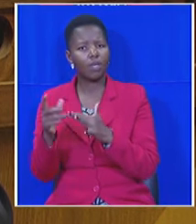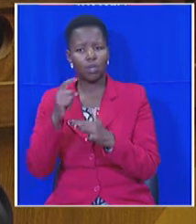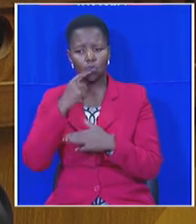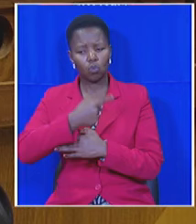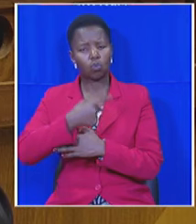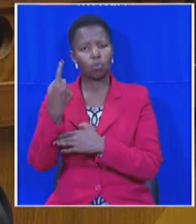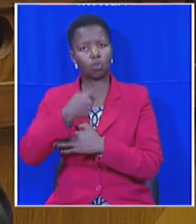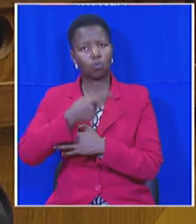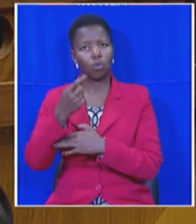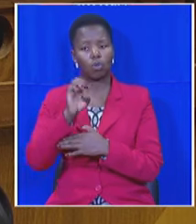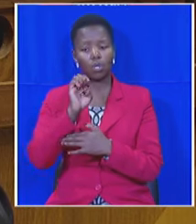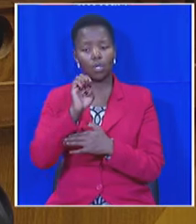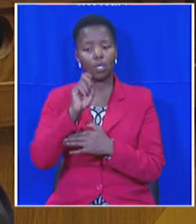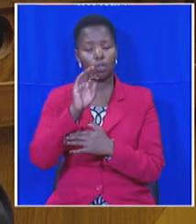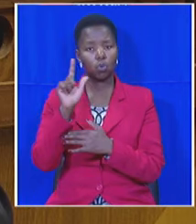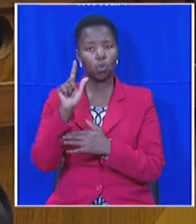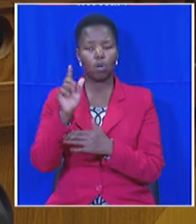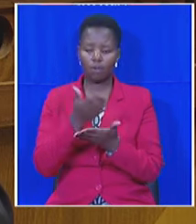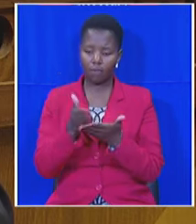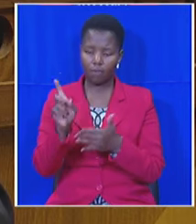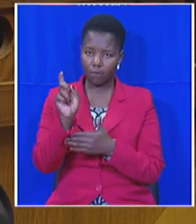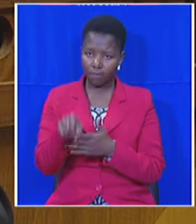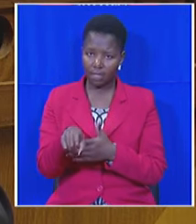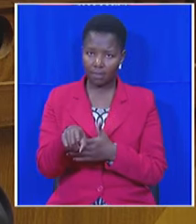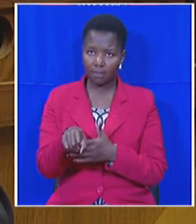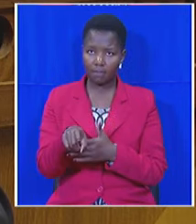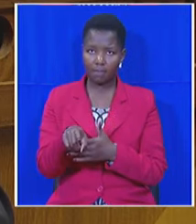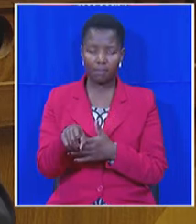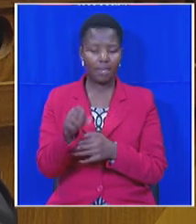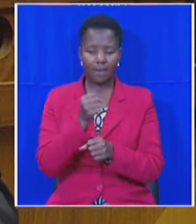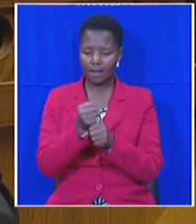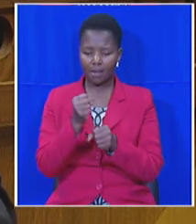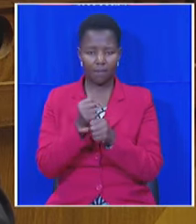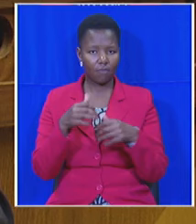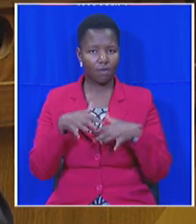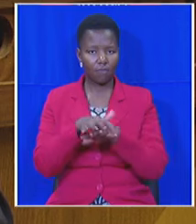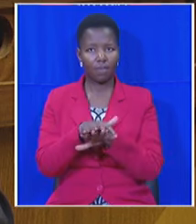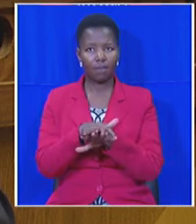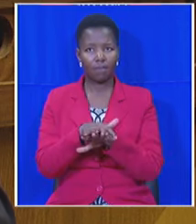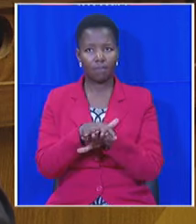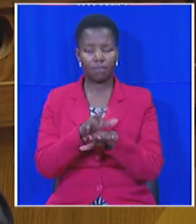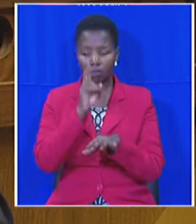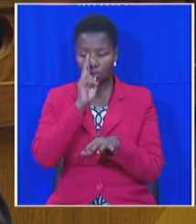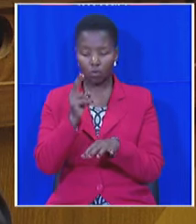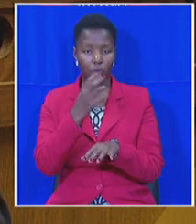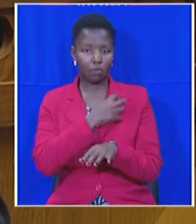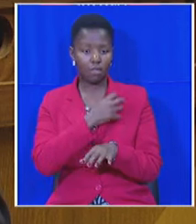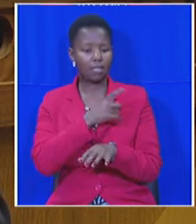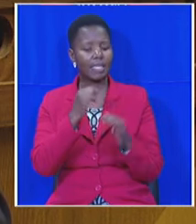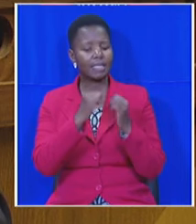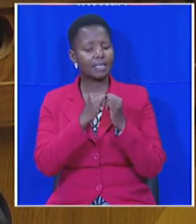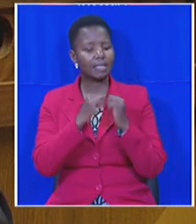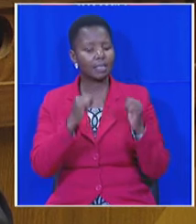E-toll must fall, and as they must have never been implemented. Honourable Minister, what system have you put in